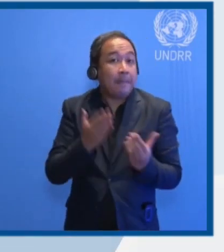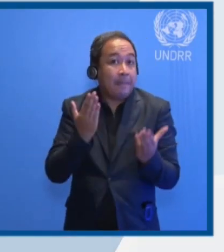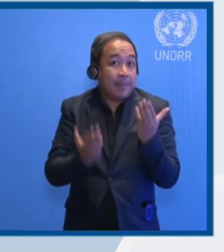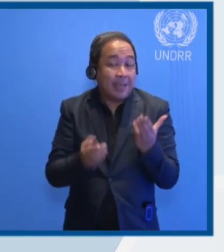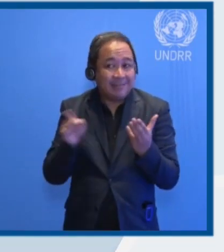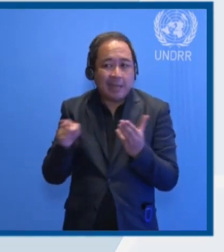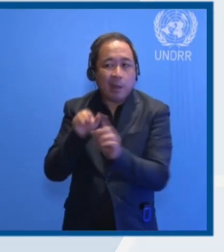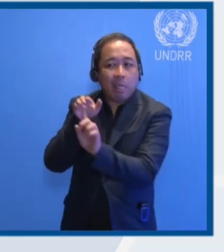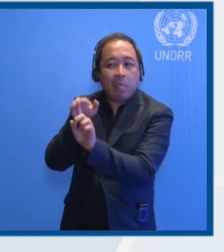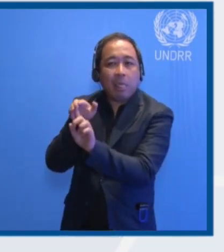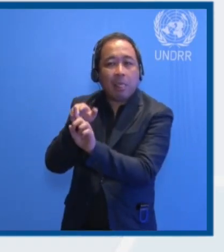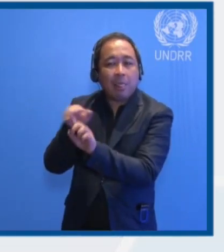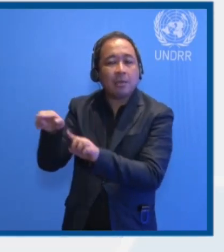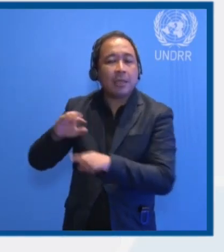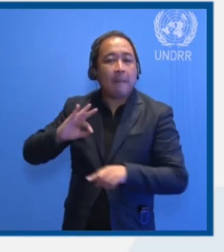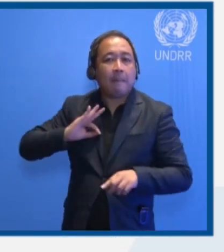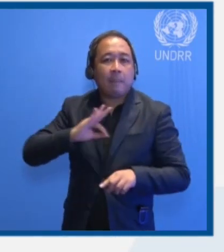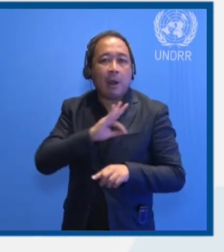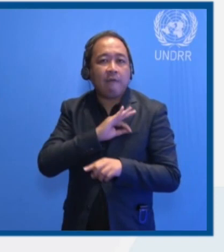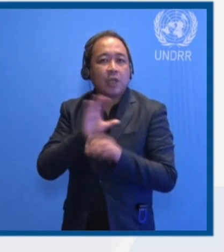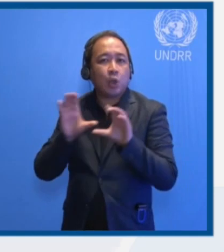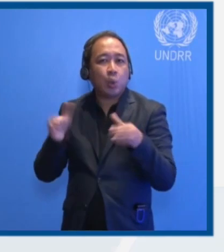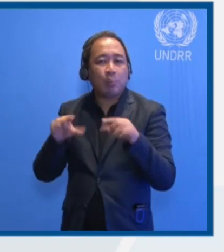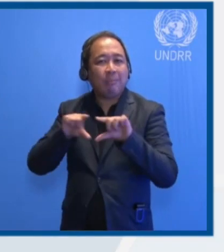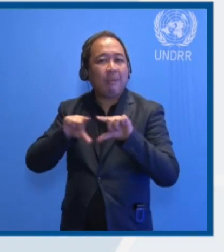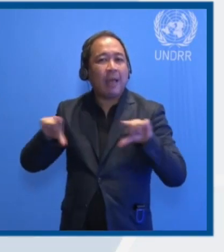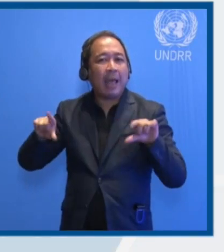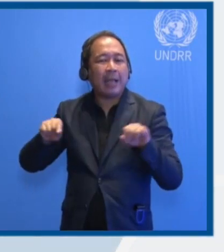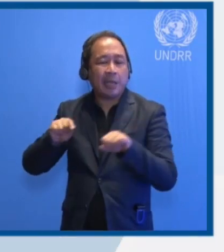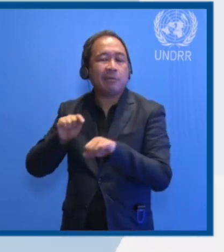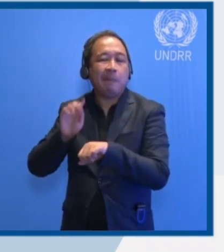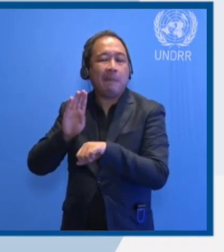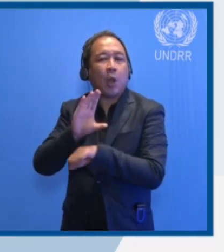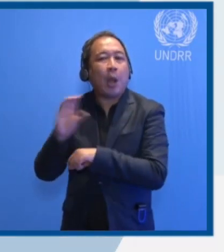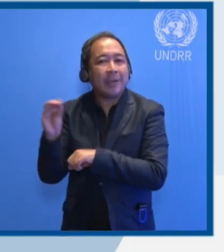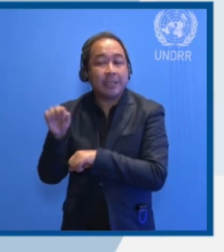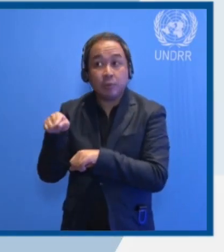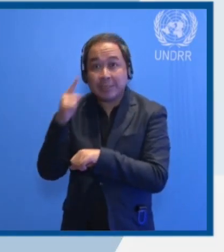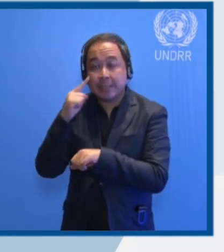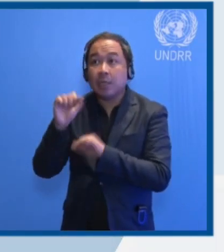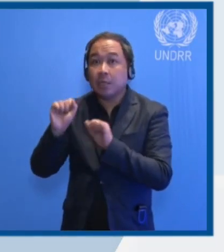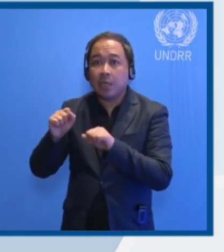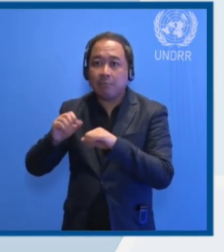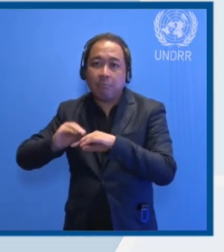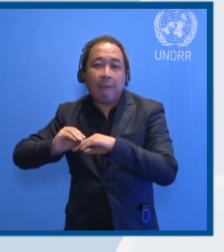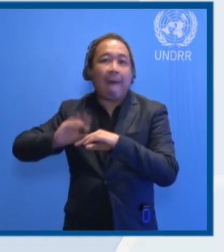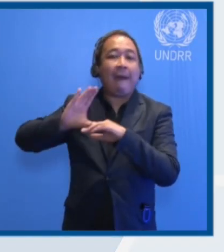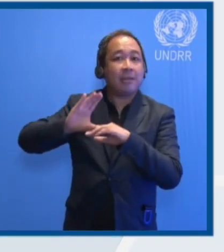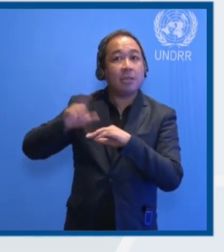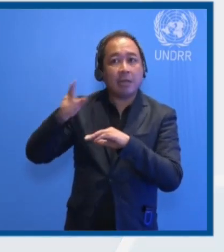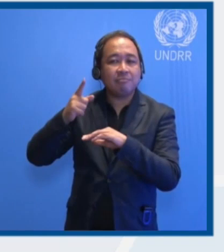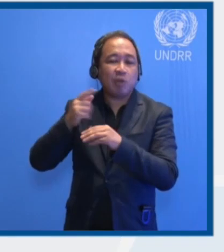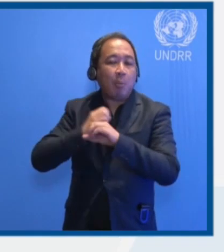private sector, but it equally allows premium, a revenue stream to be used for premium, for insurance, to protect those natural